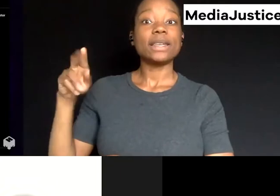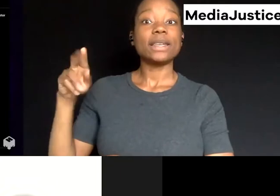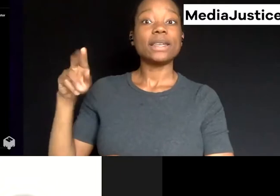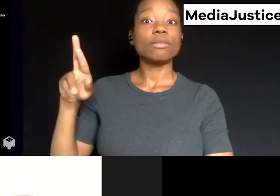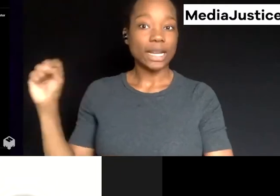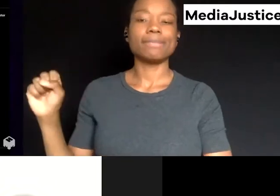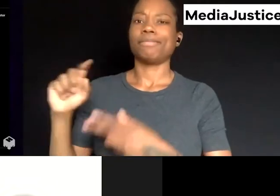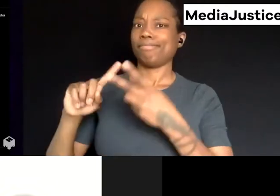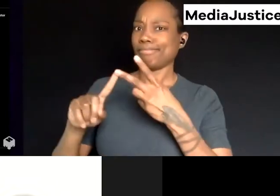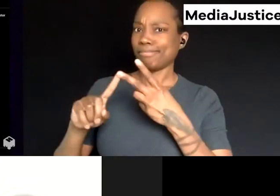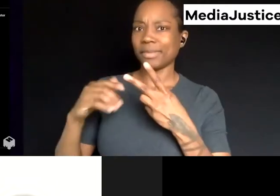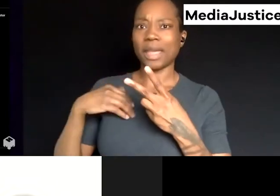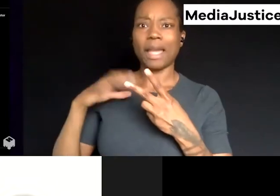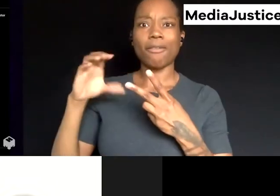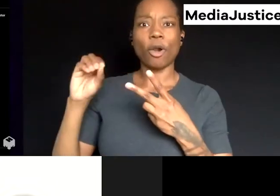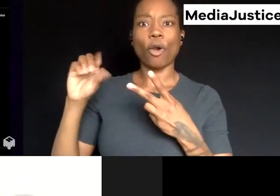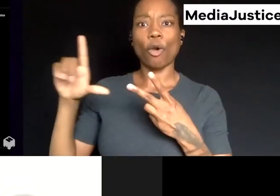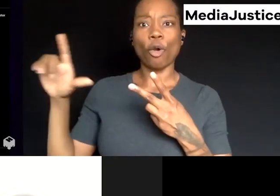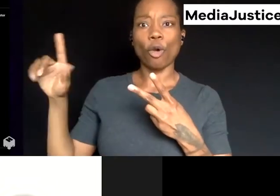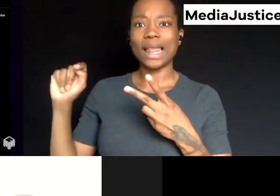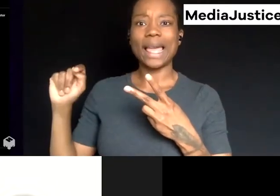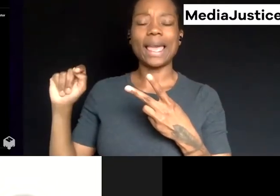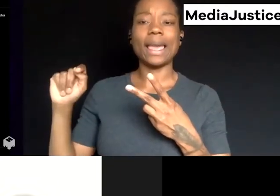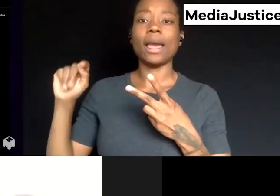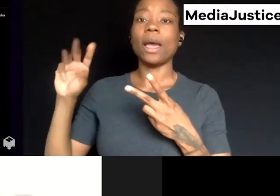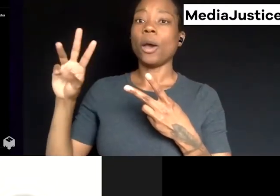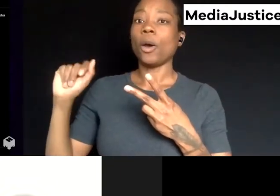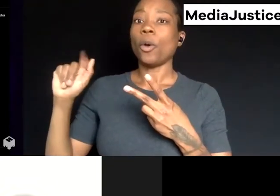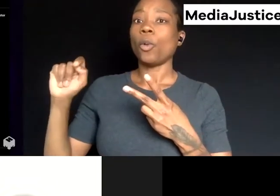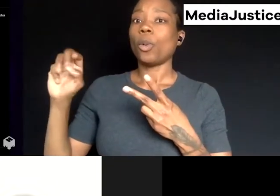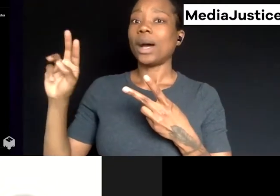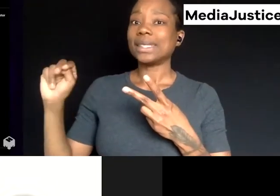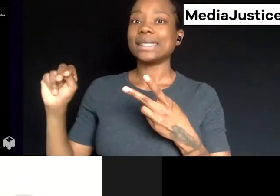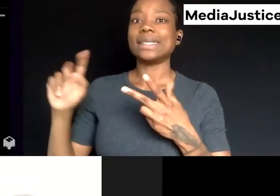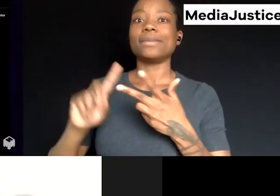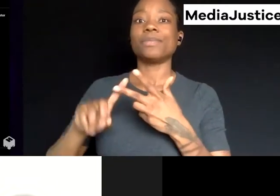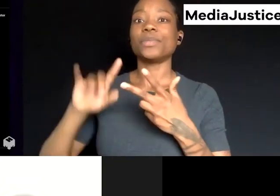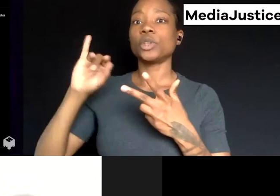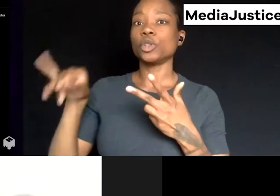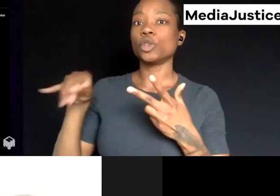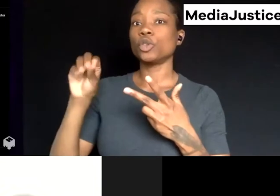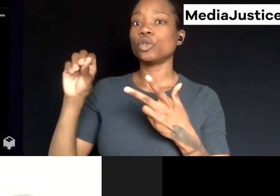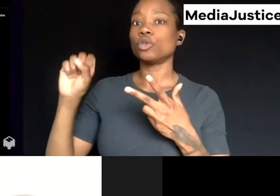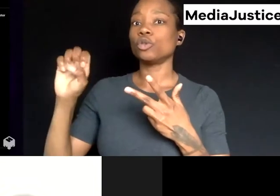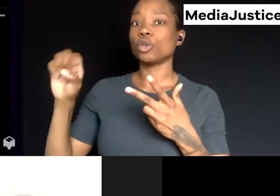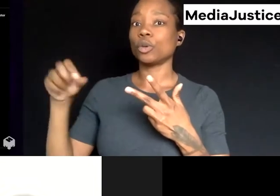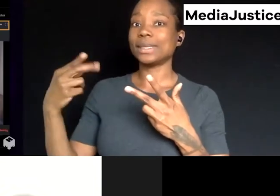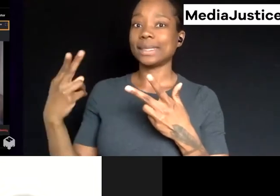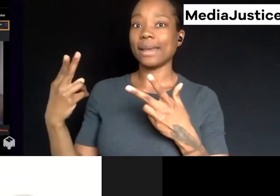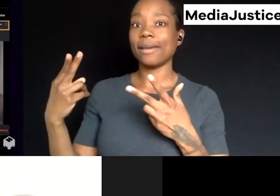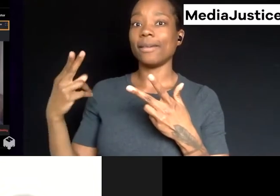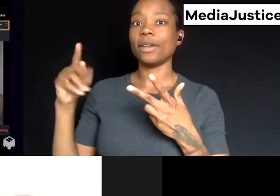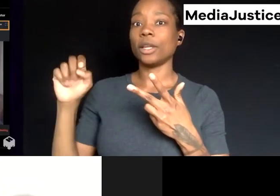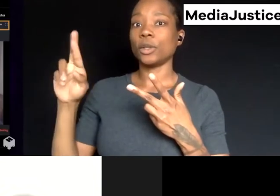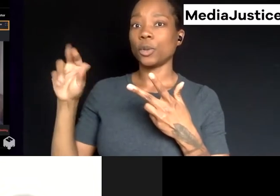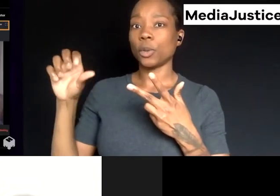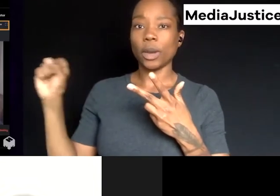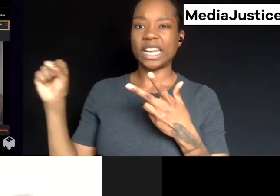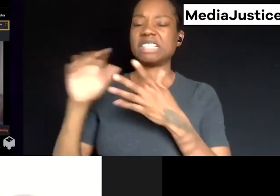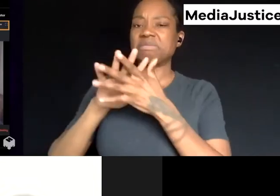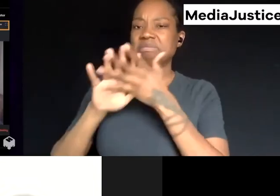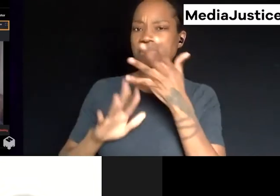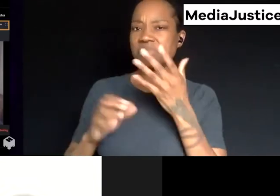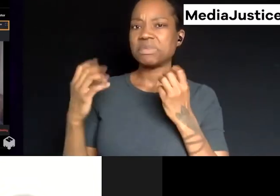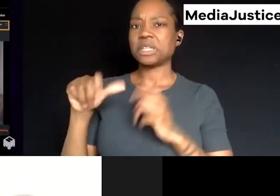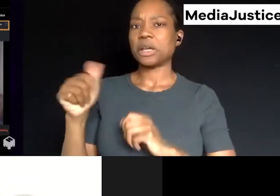Press. All right. So one last bit of housekeeping before we get into it. I